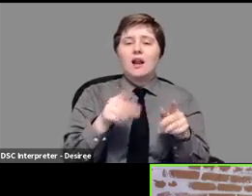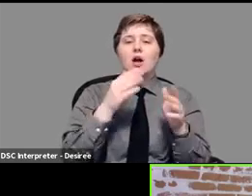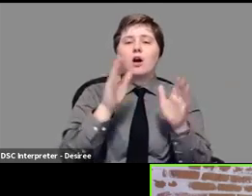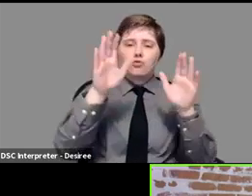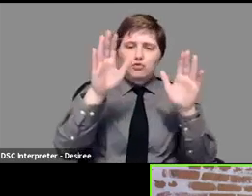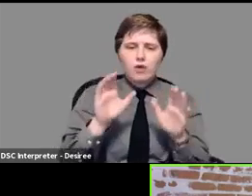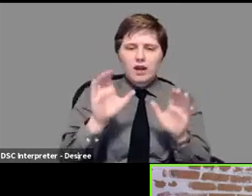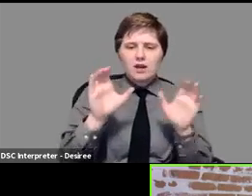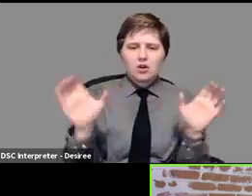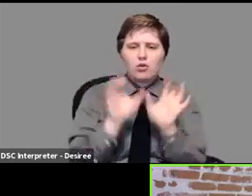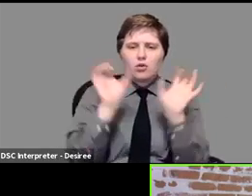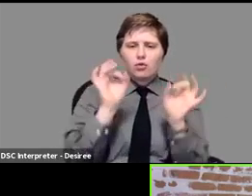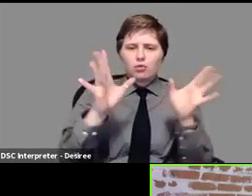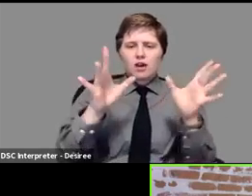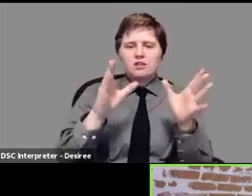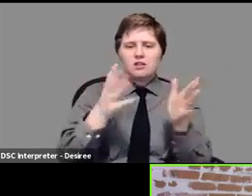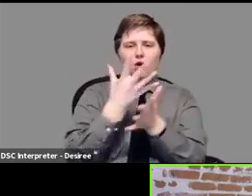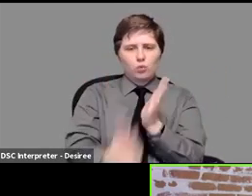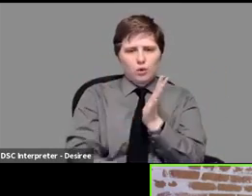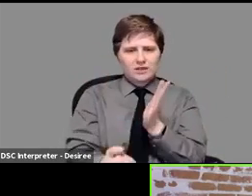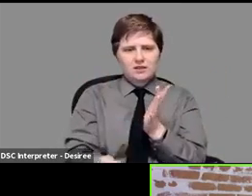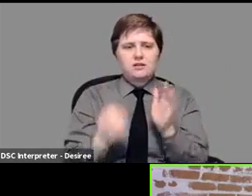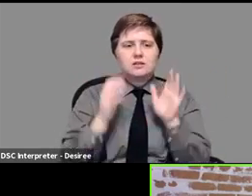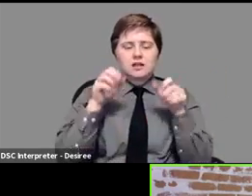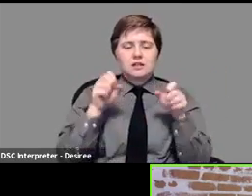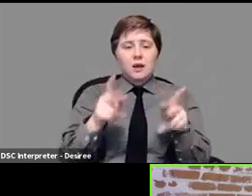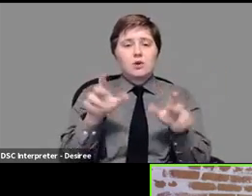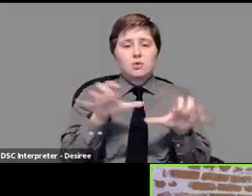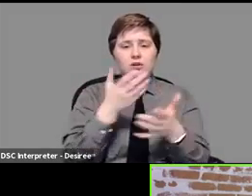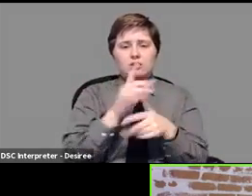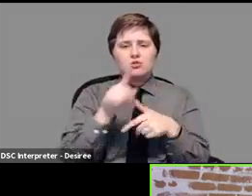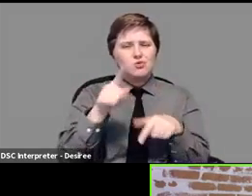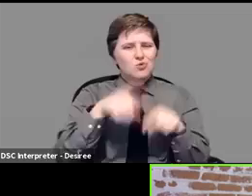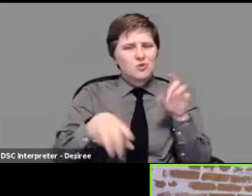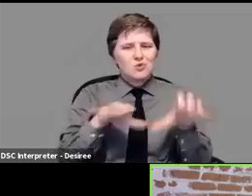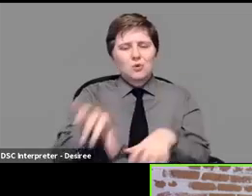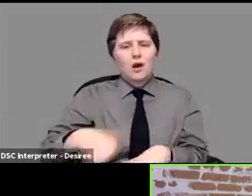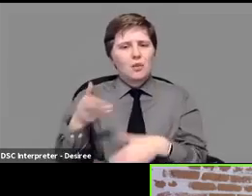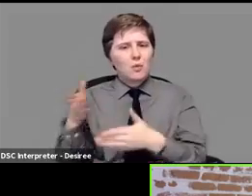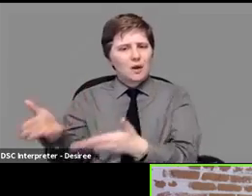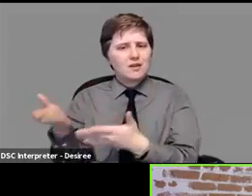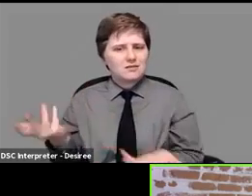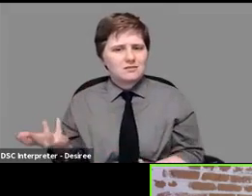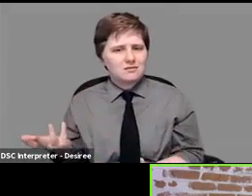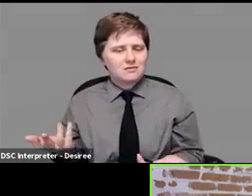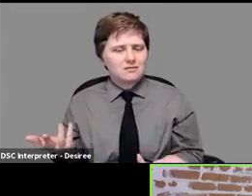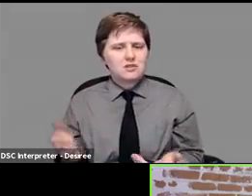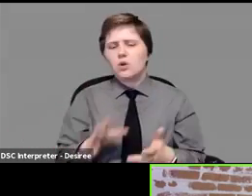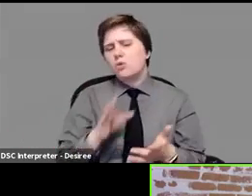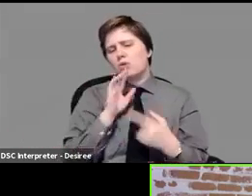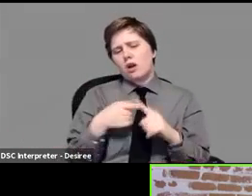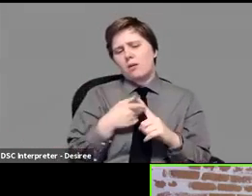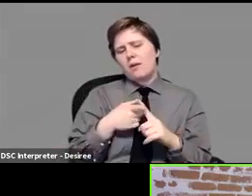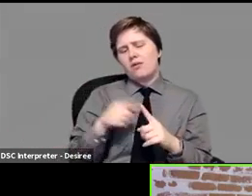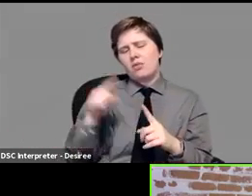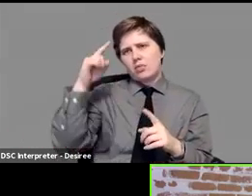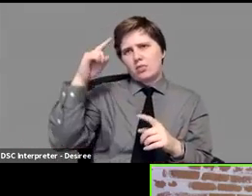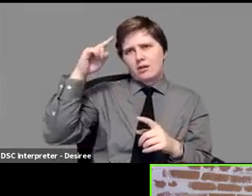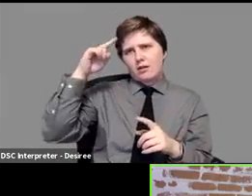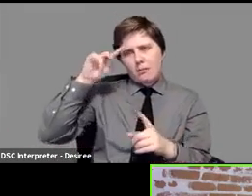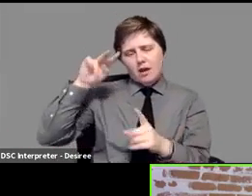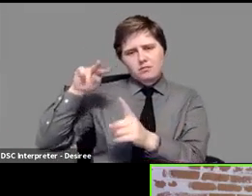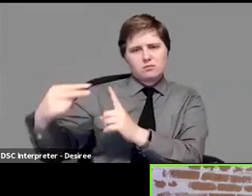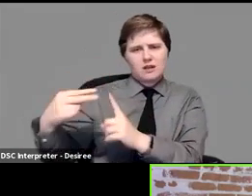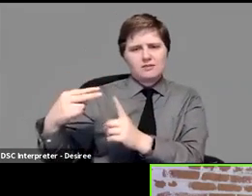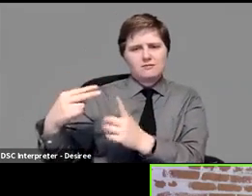waste. It's an opportunity to do things you otherwise couldn't have done. And so talk about the entrepreneurial mindset. There's